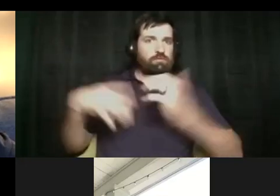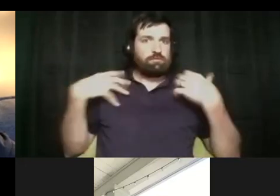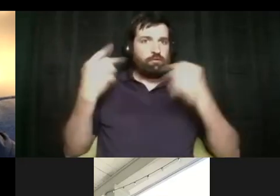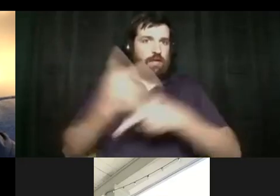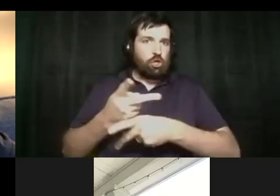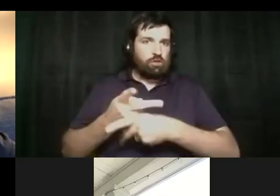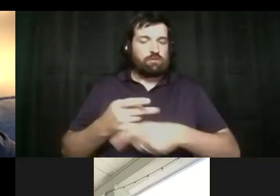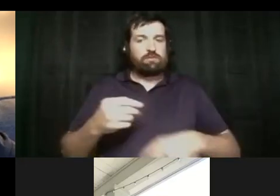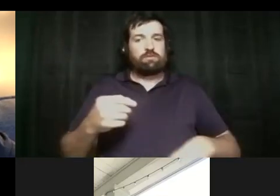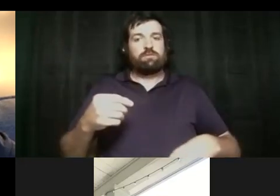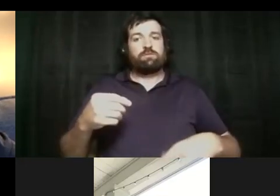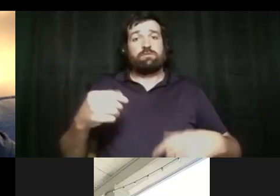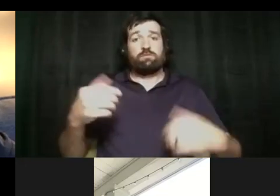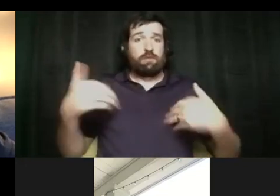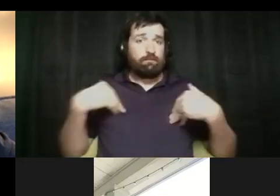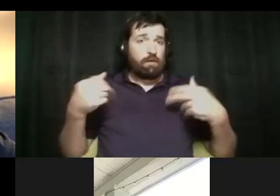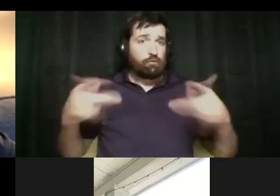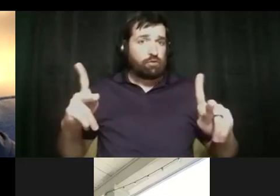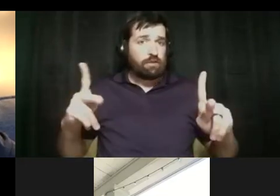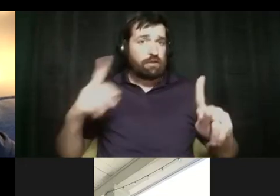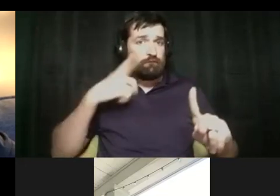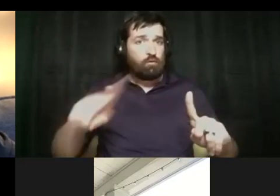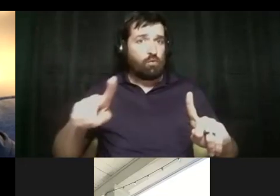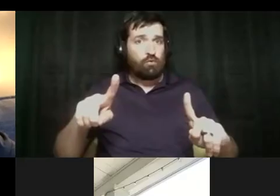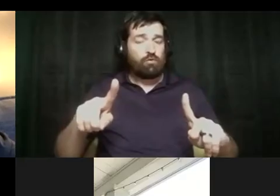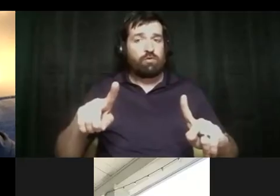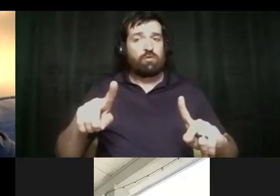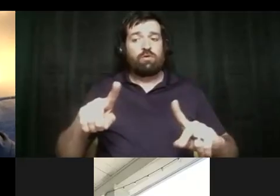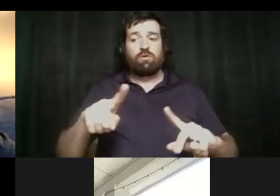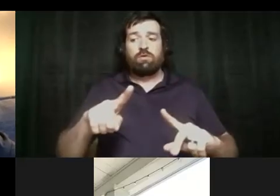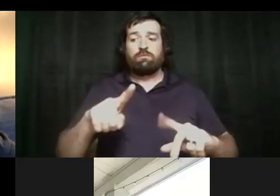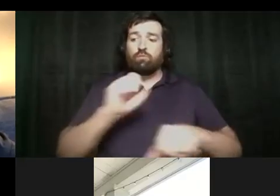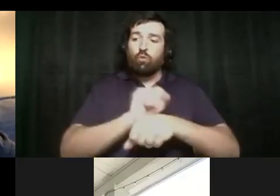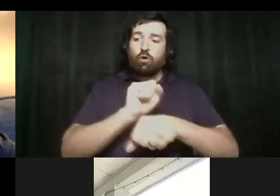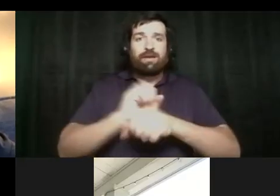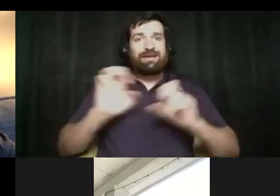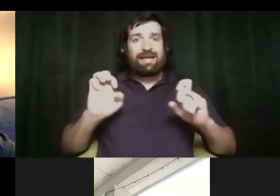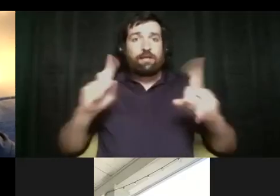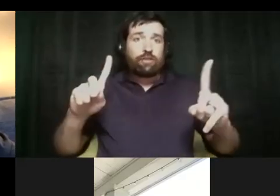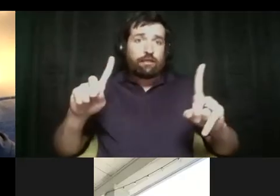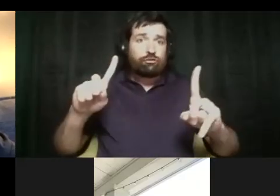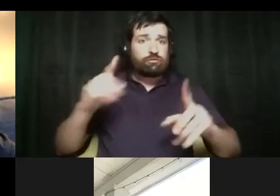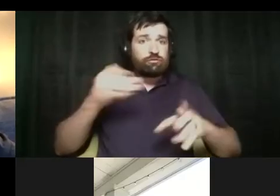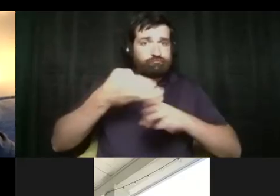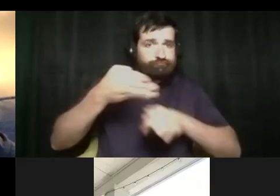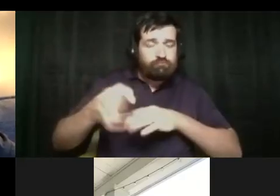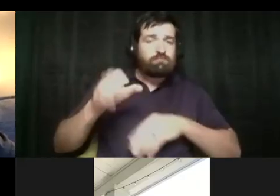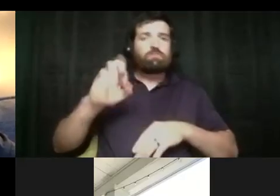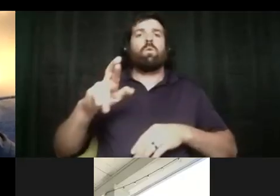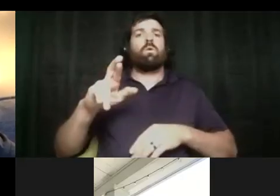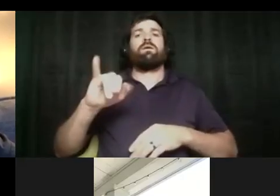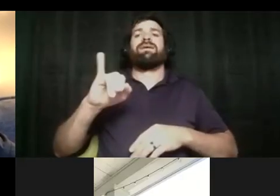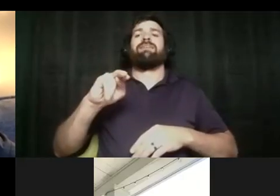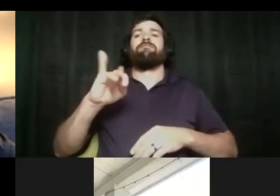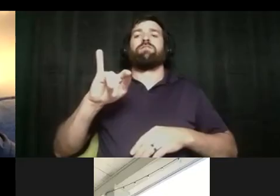like, do they get a chance to work in like the educational realm, or like more of like the infrastructure realm, or